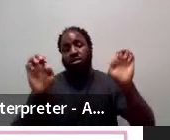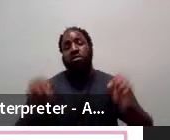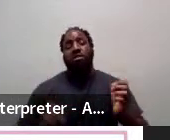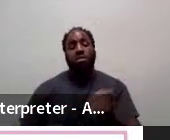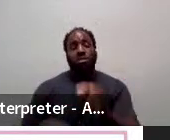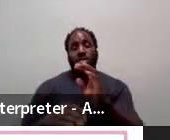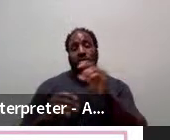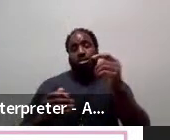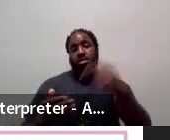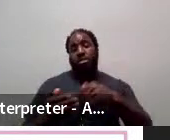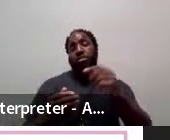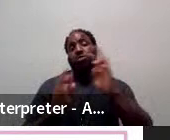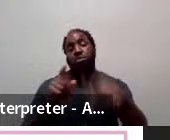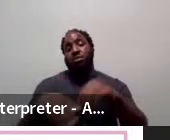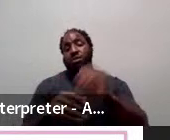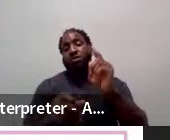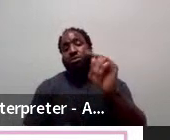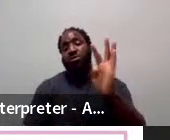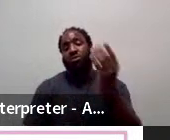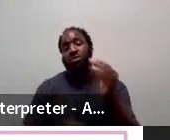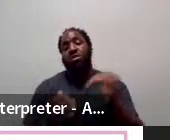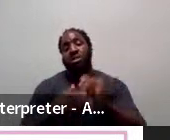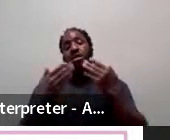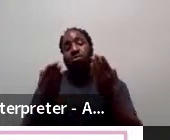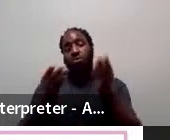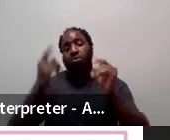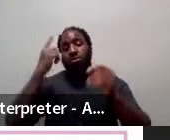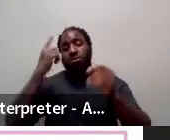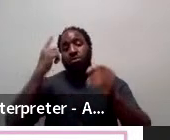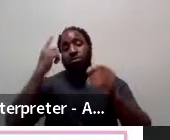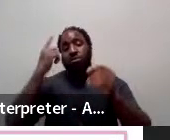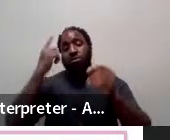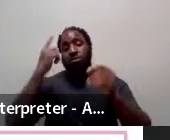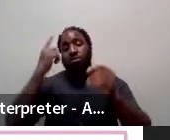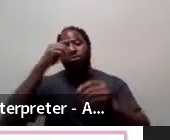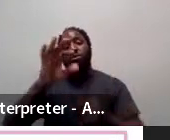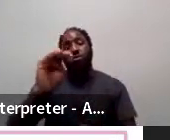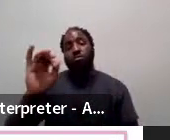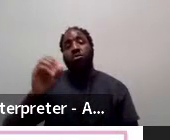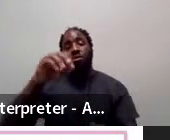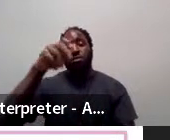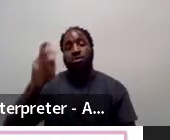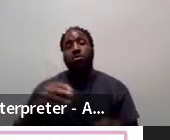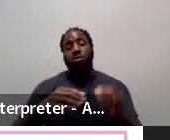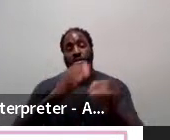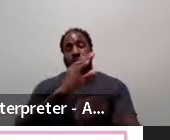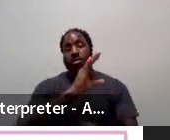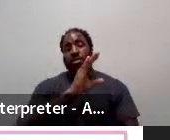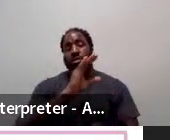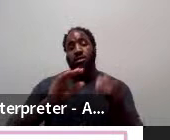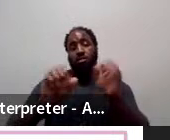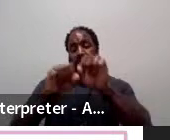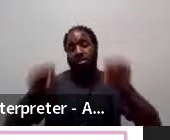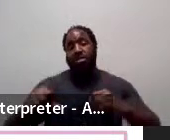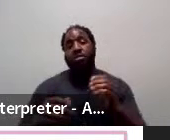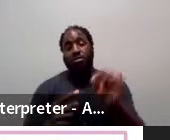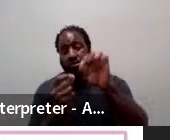2014 that had some initial recommendations for the Morris Park and the Parkchester Van Ness station specifically, and so we really